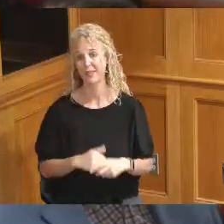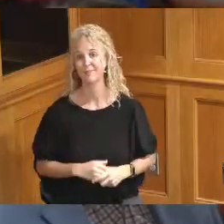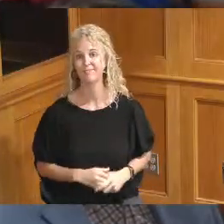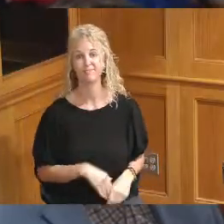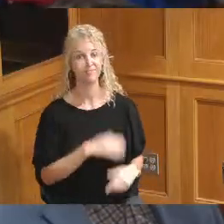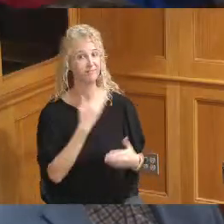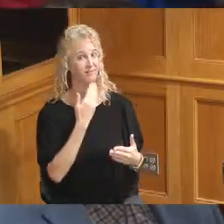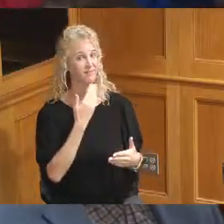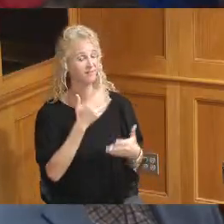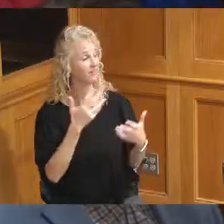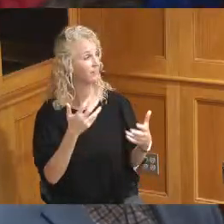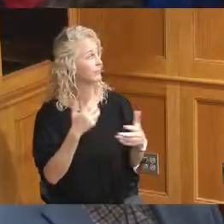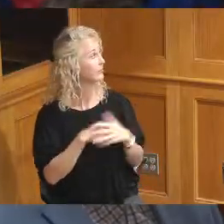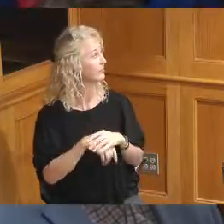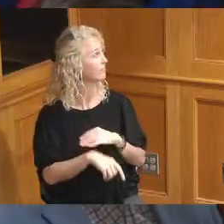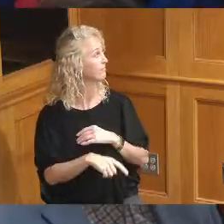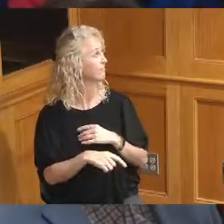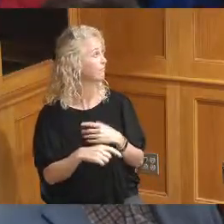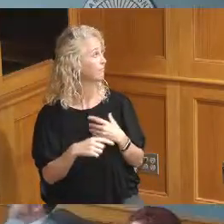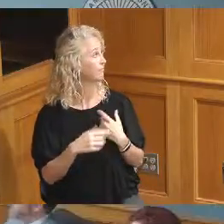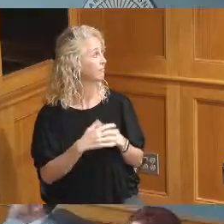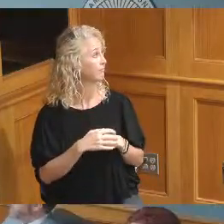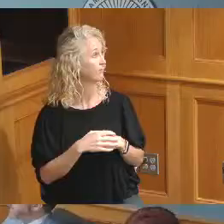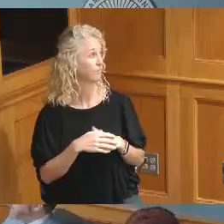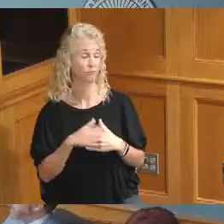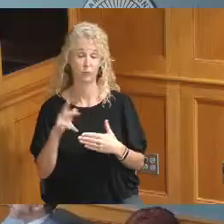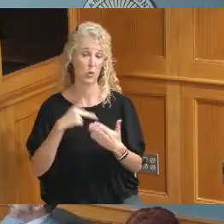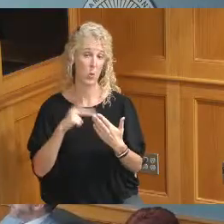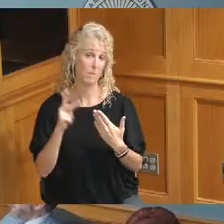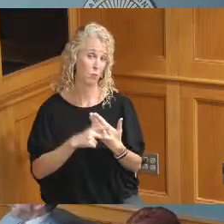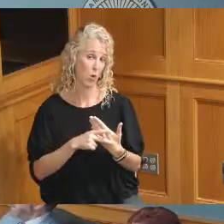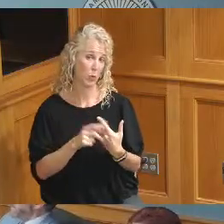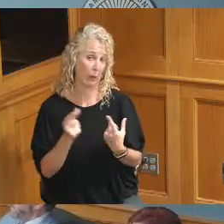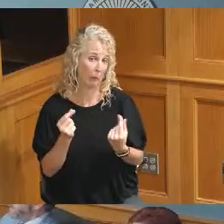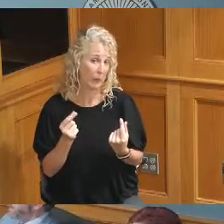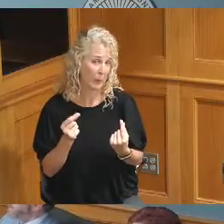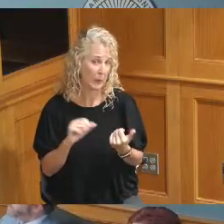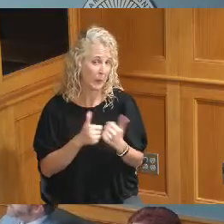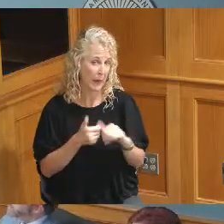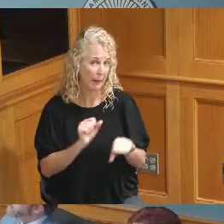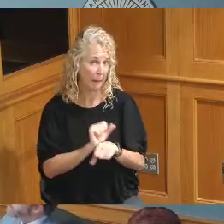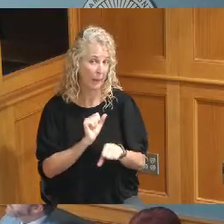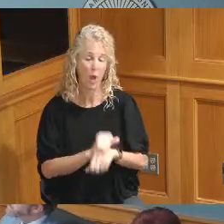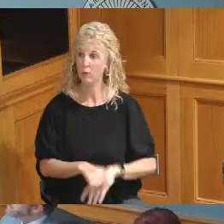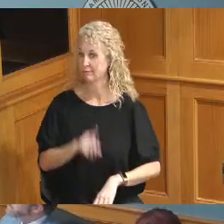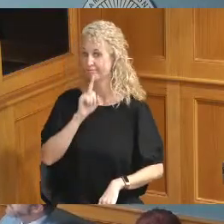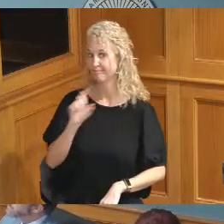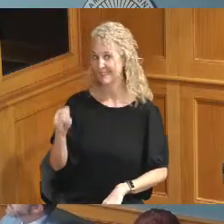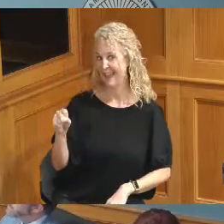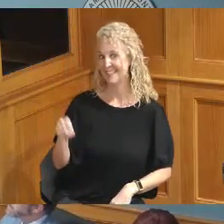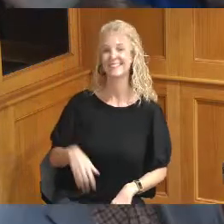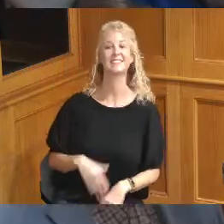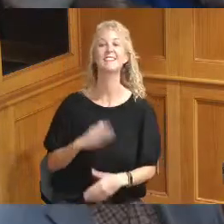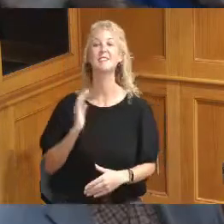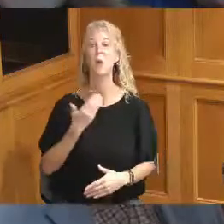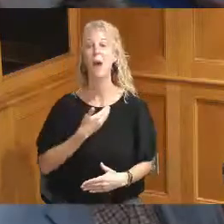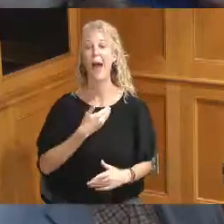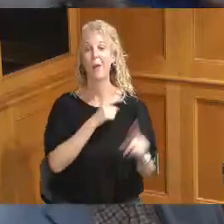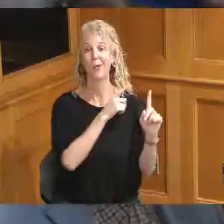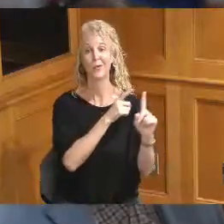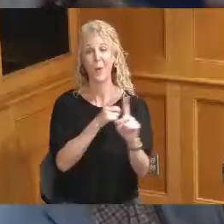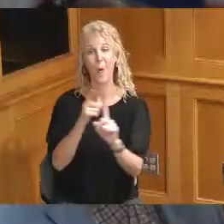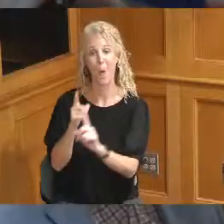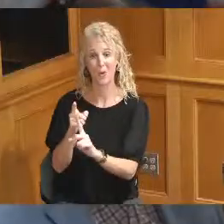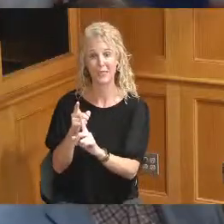Thank you so much. Did you want to say anything about your program objectives or? Yes. So our objectives,